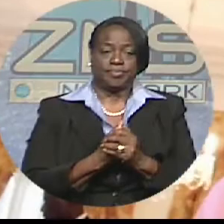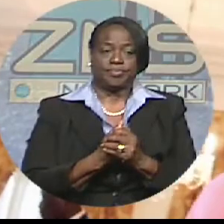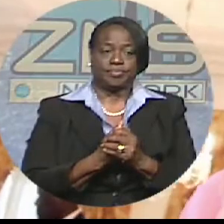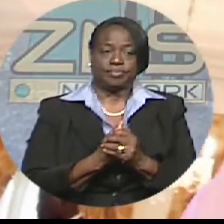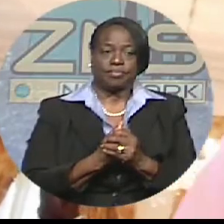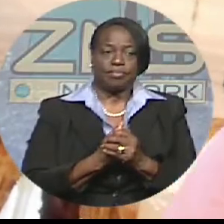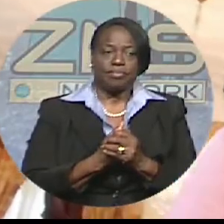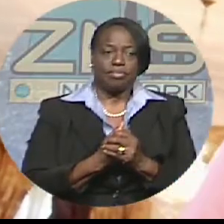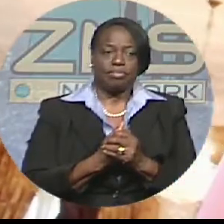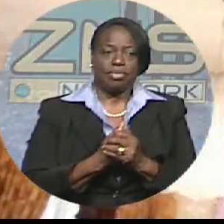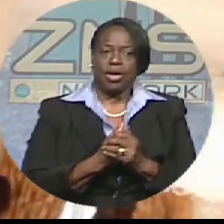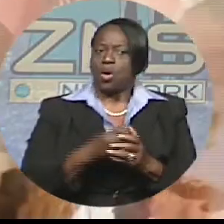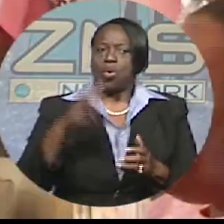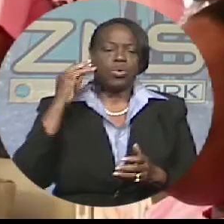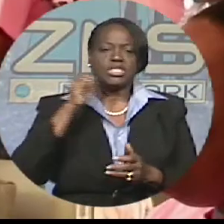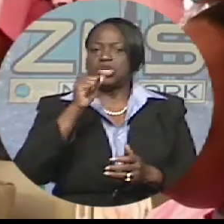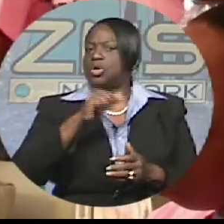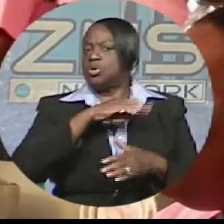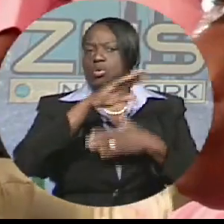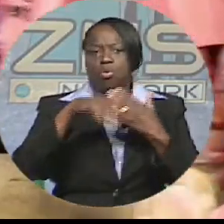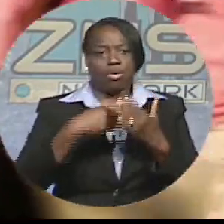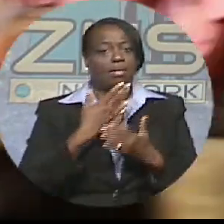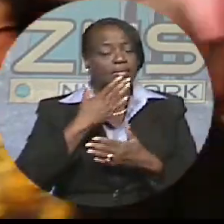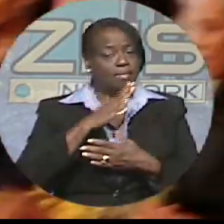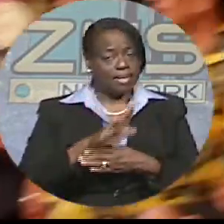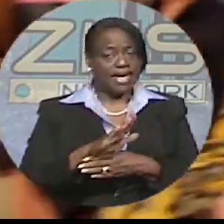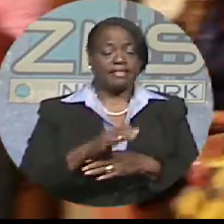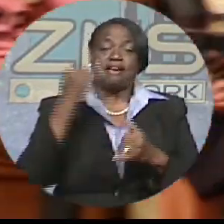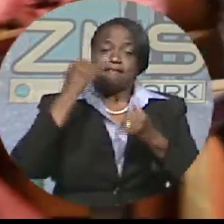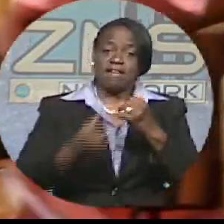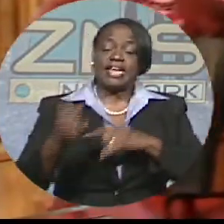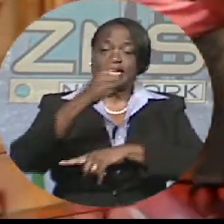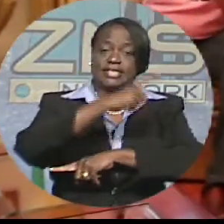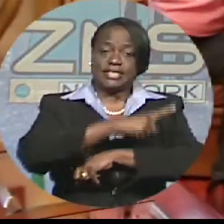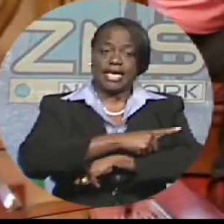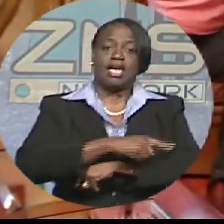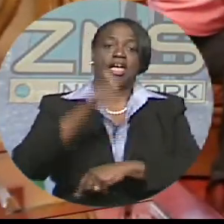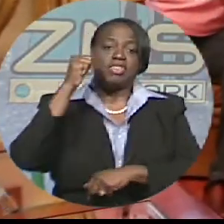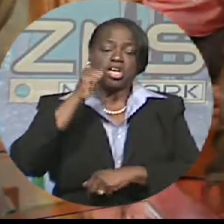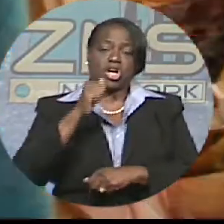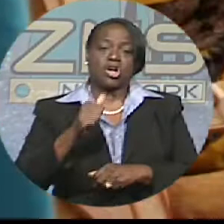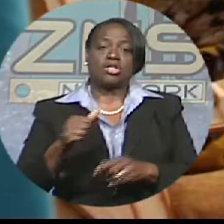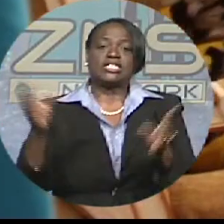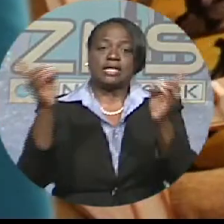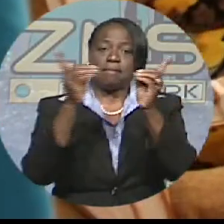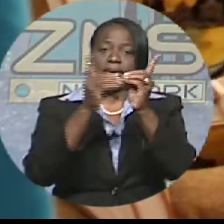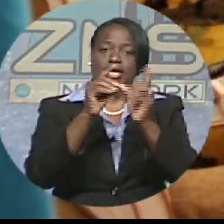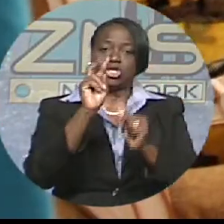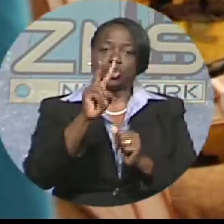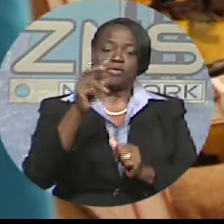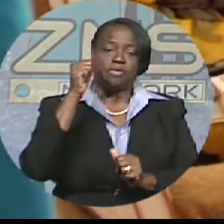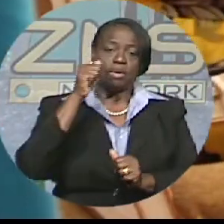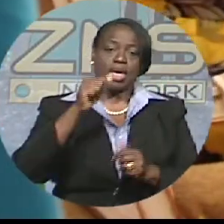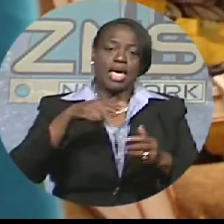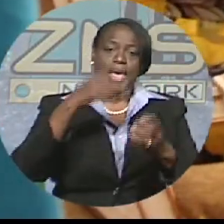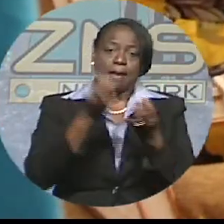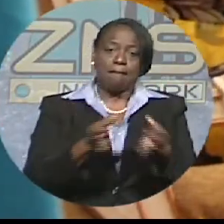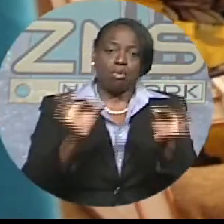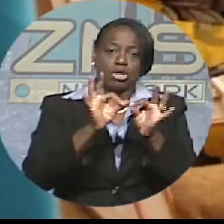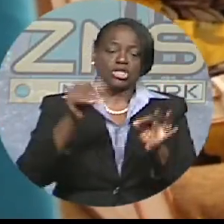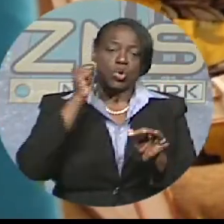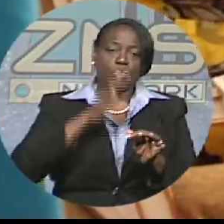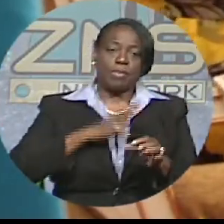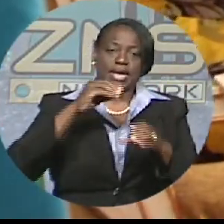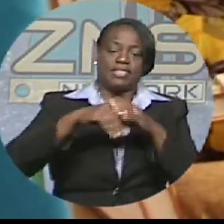Pretty smile. But it wasn't all doom and gloom. The final day in the program, the girls got to meet two of the most prominent women in the country, Governor General